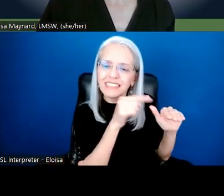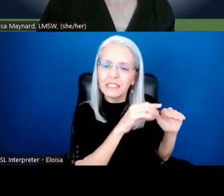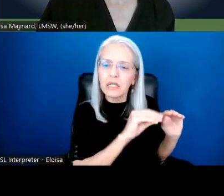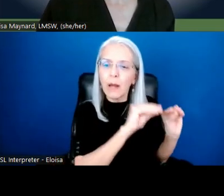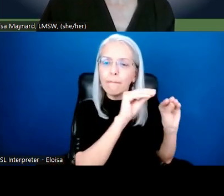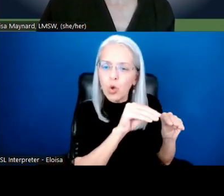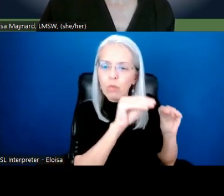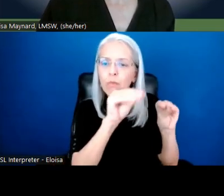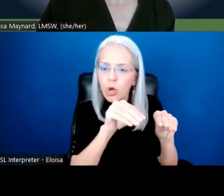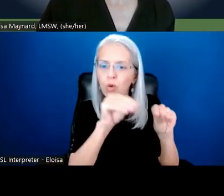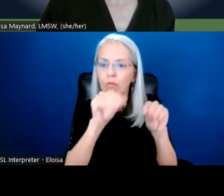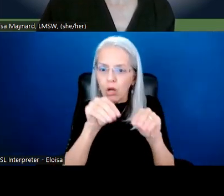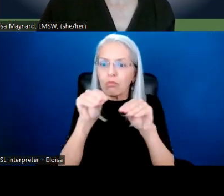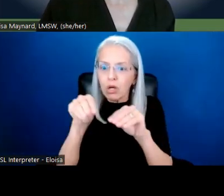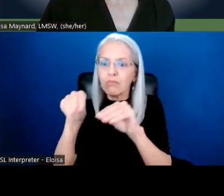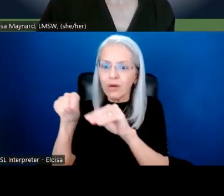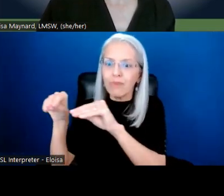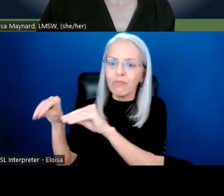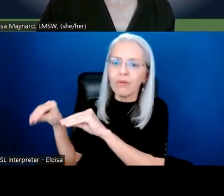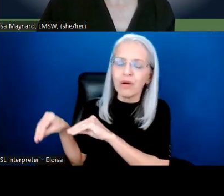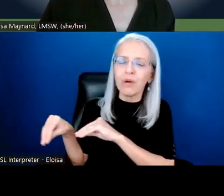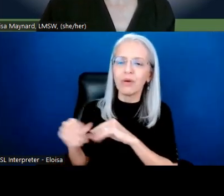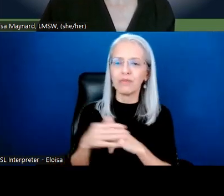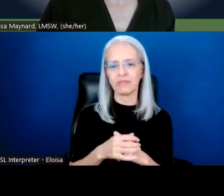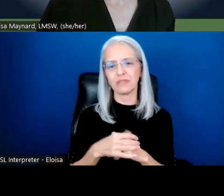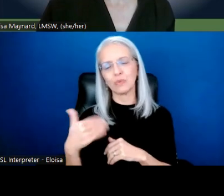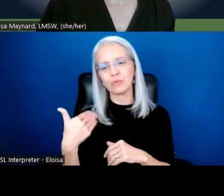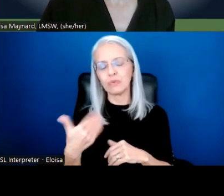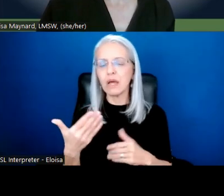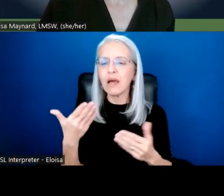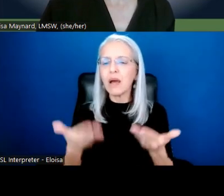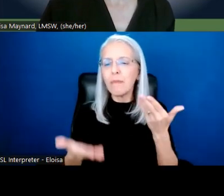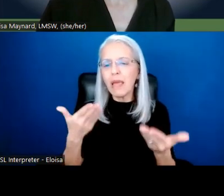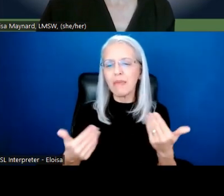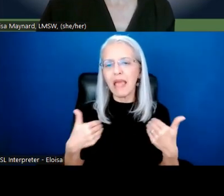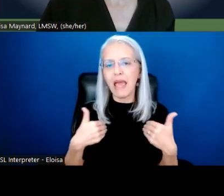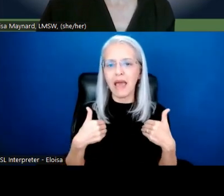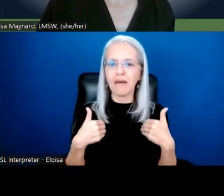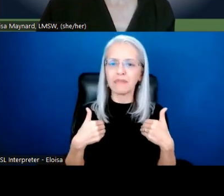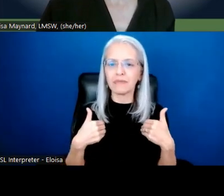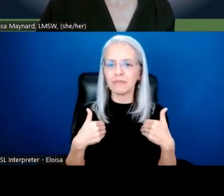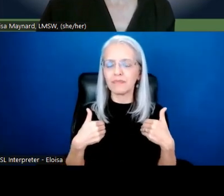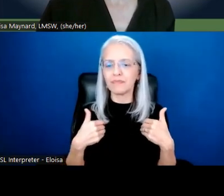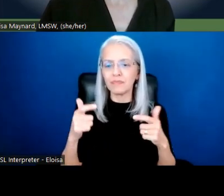multiple times, who have had probably that big, black trash bag